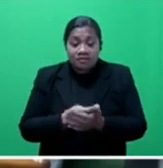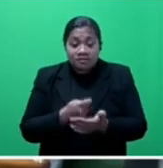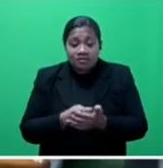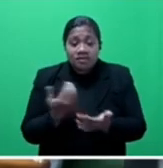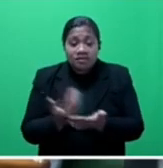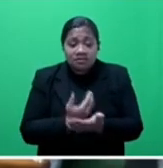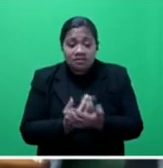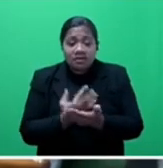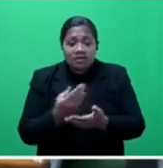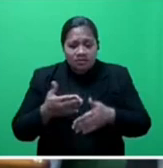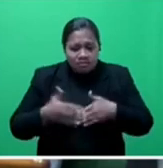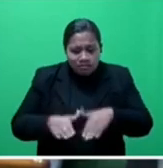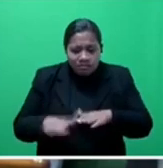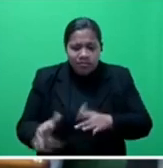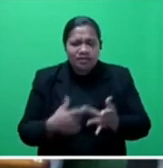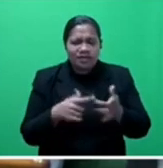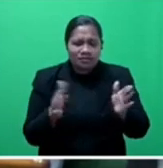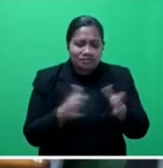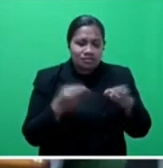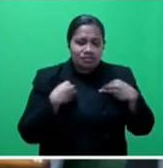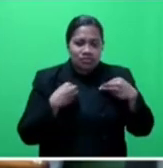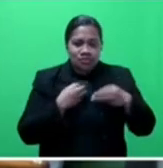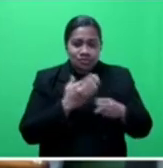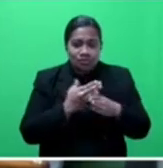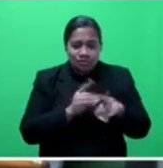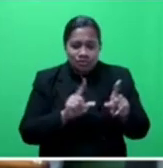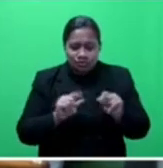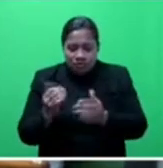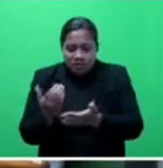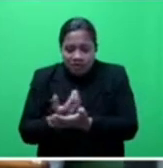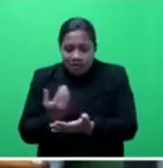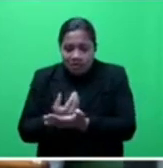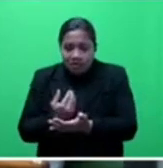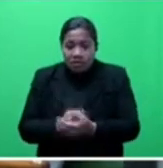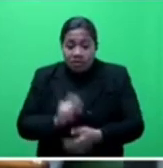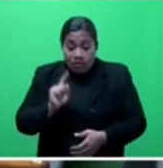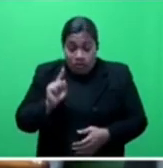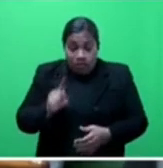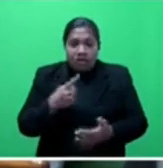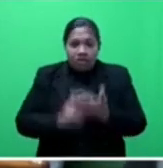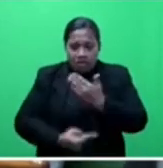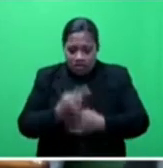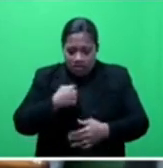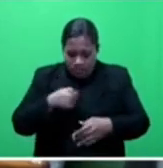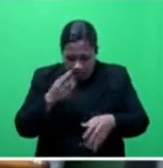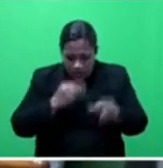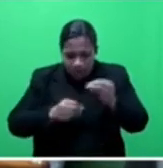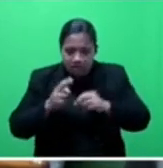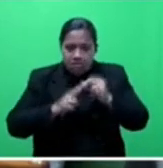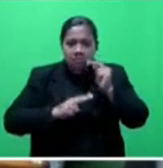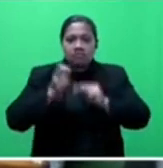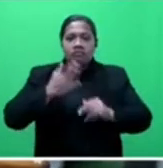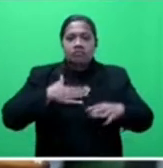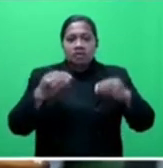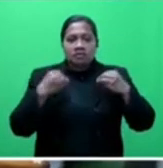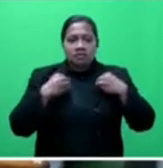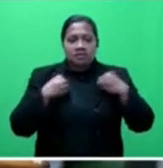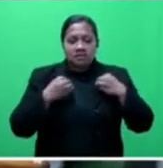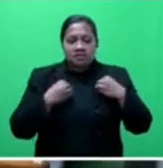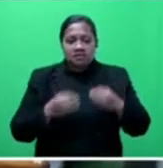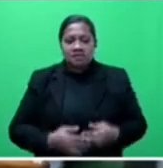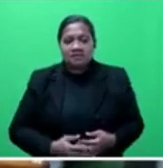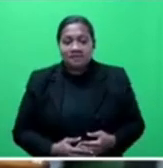she used to do. It was those principles that I learned to build my business that I founded to be what it is